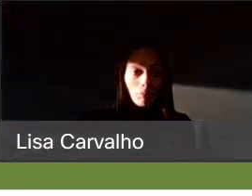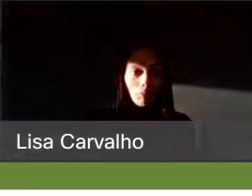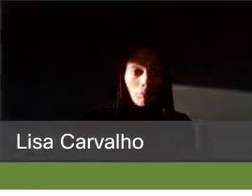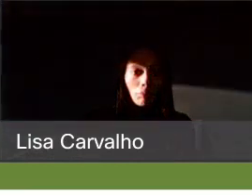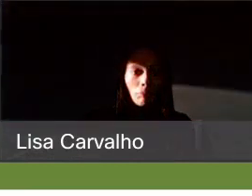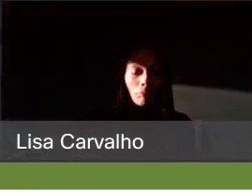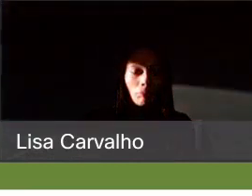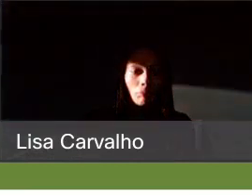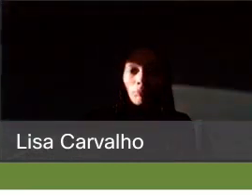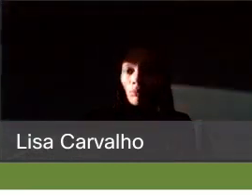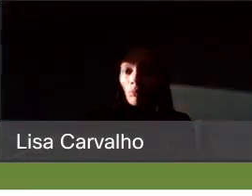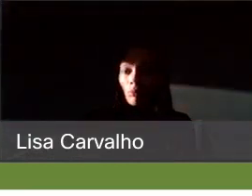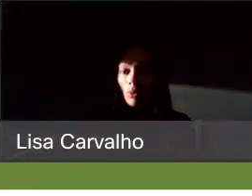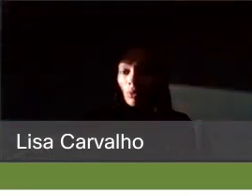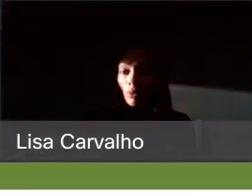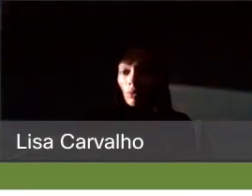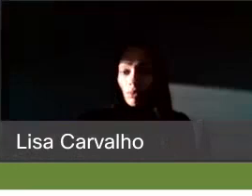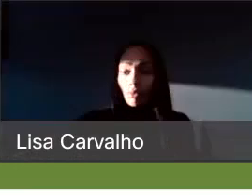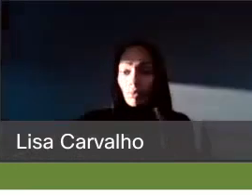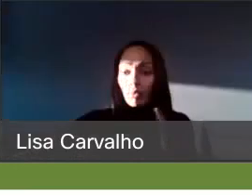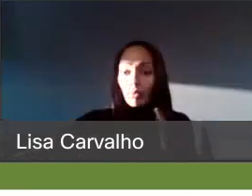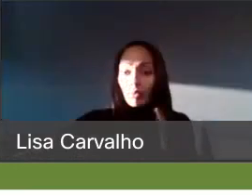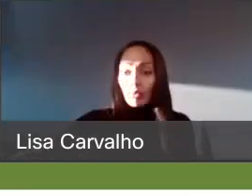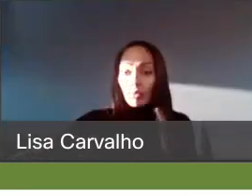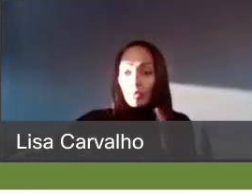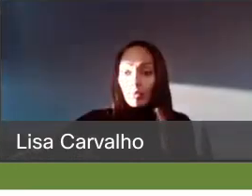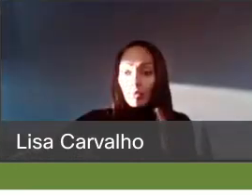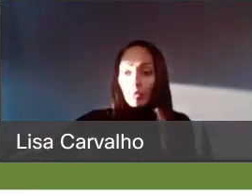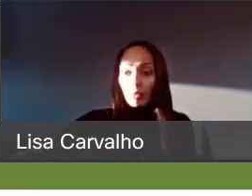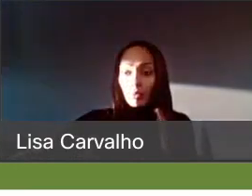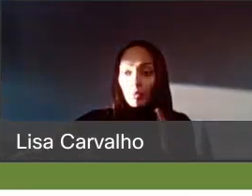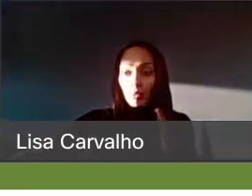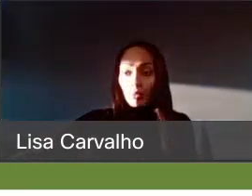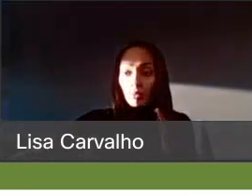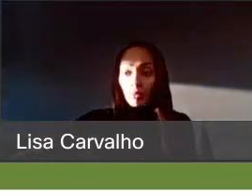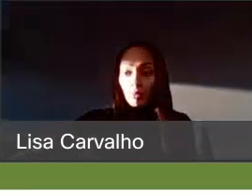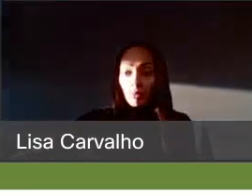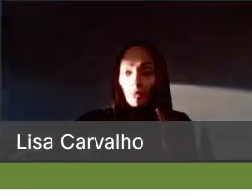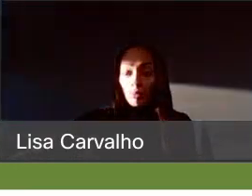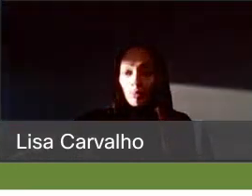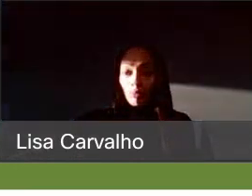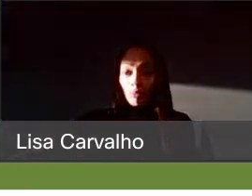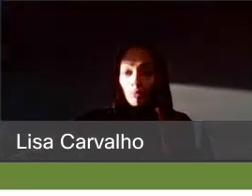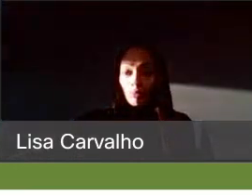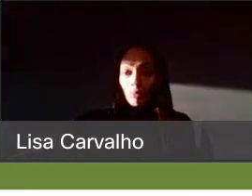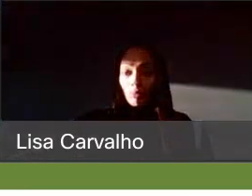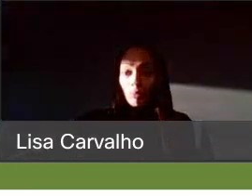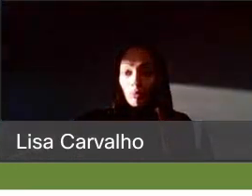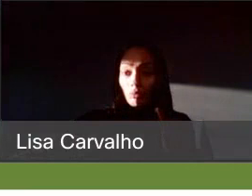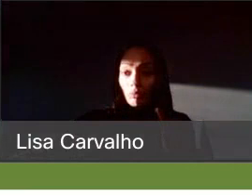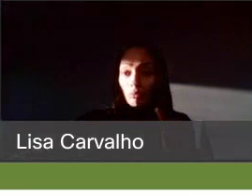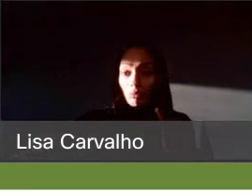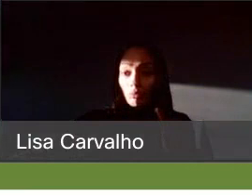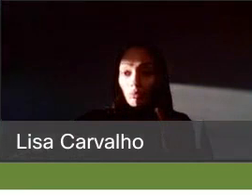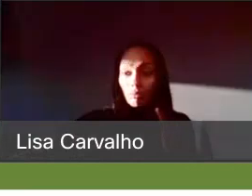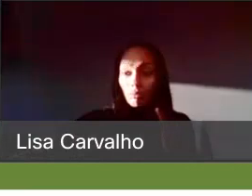Victor shared having check-ins with his supervisor. Supervision, fantastic, Victor. Yep, absolutely.